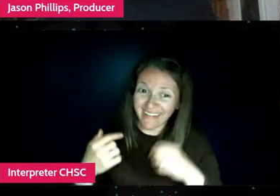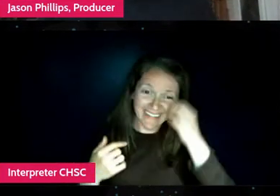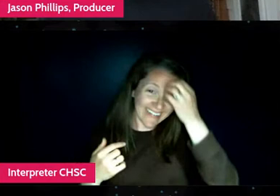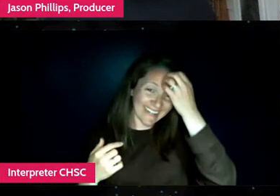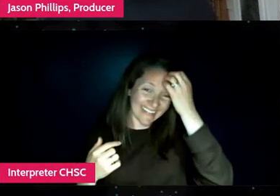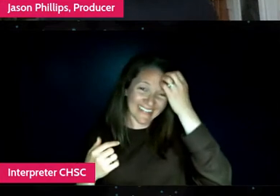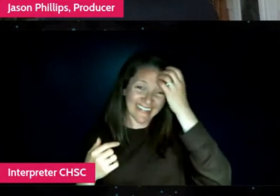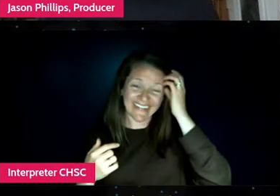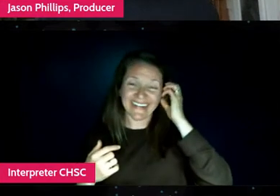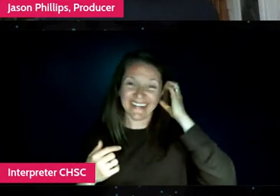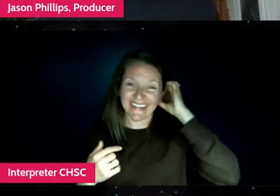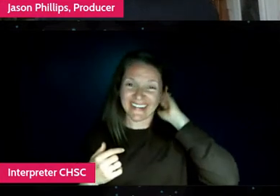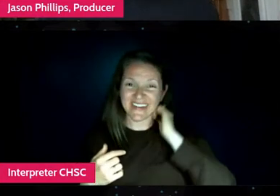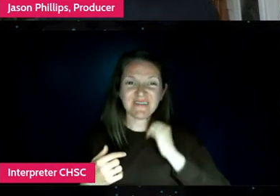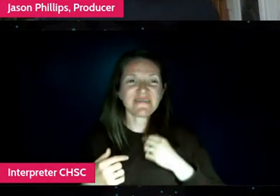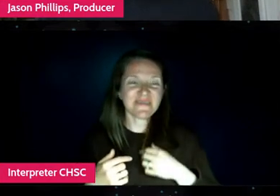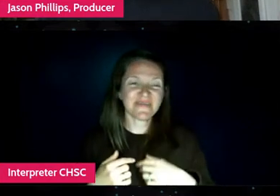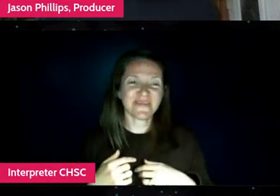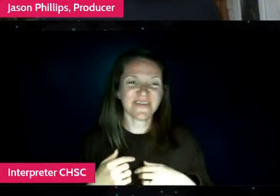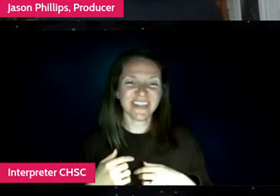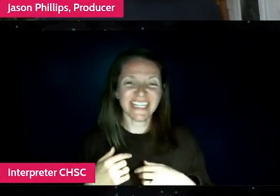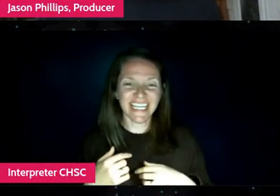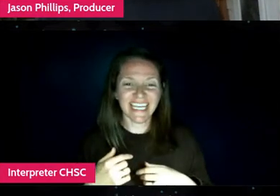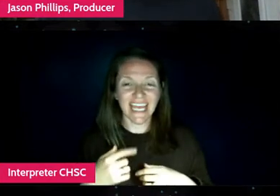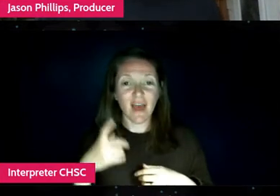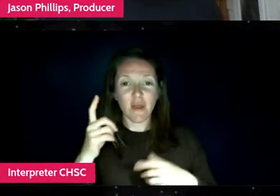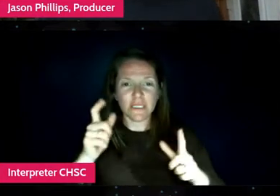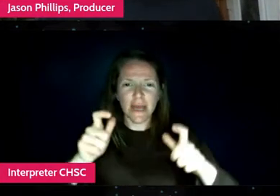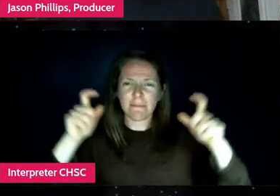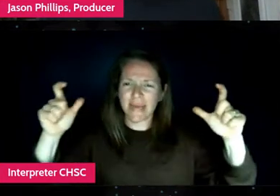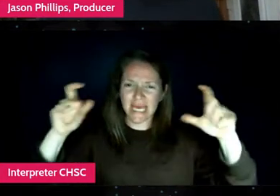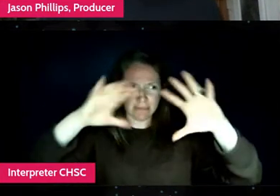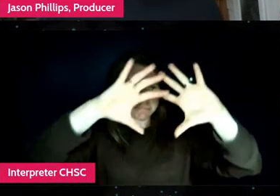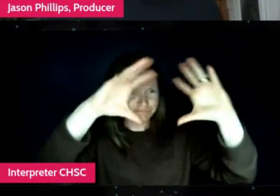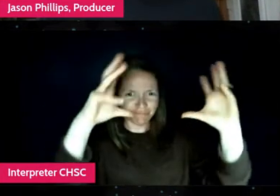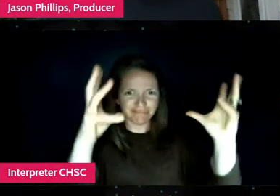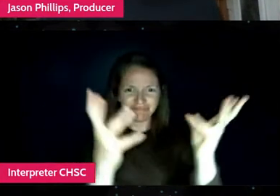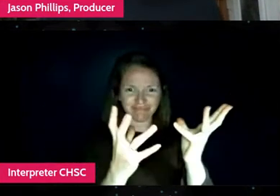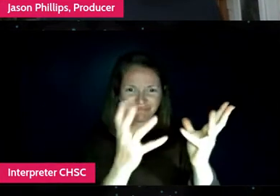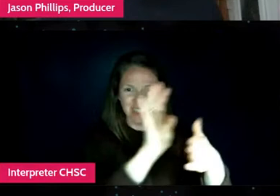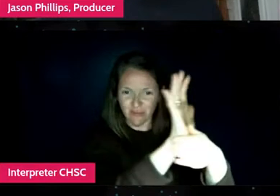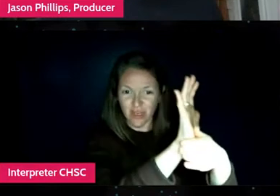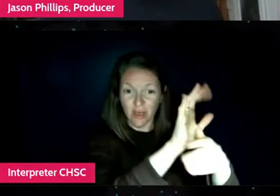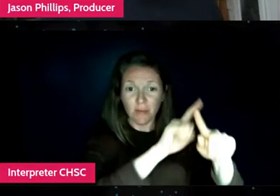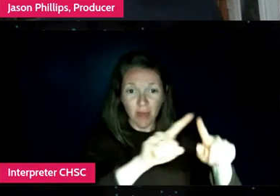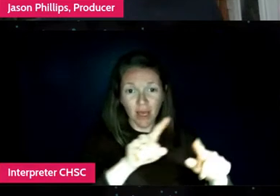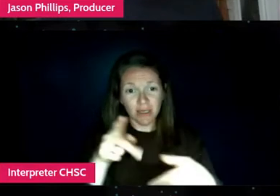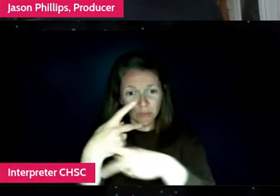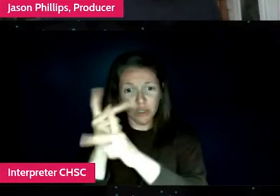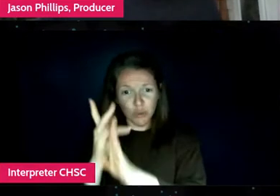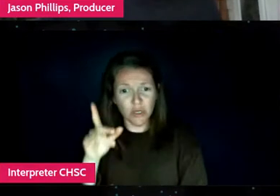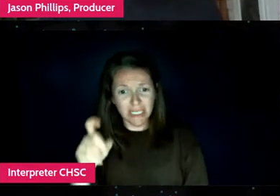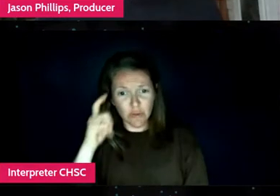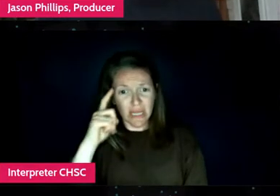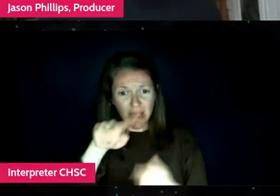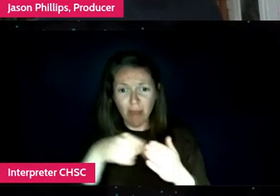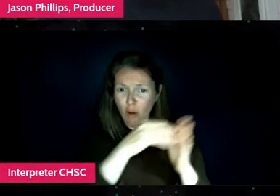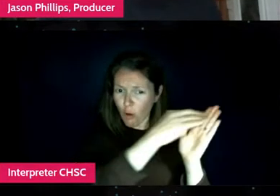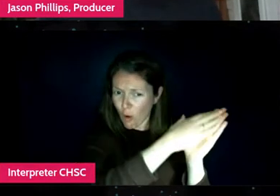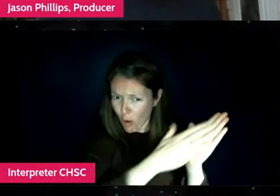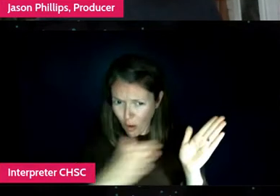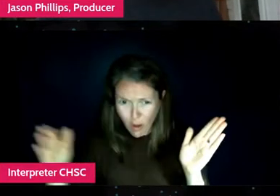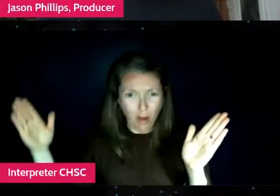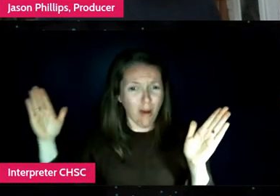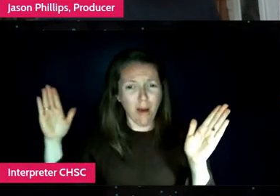I mean, there's the big universe of the film, but as a producer, you have to think about all